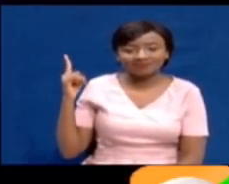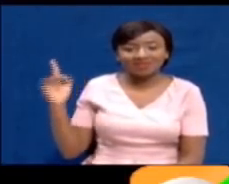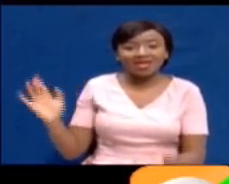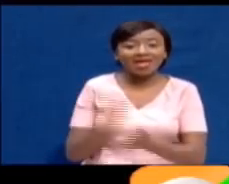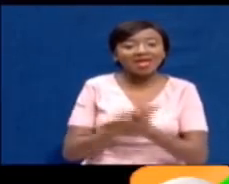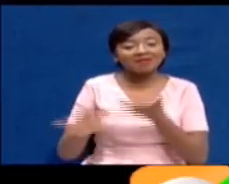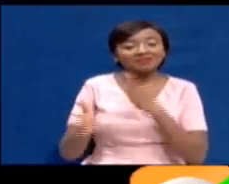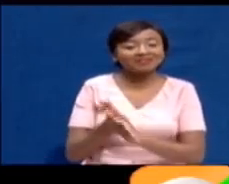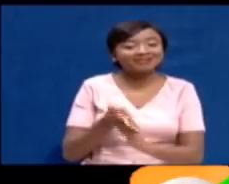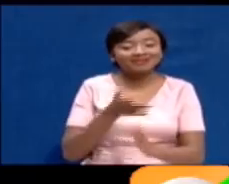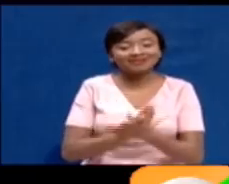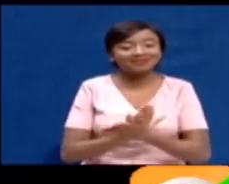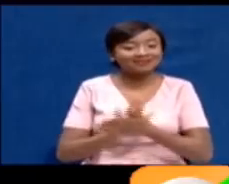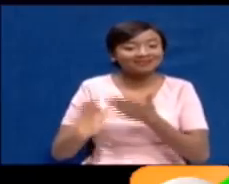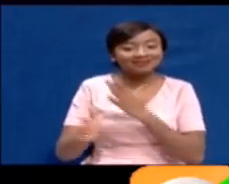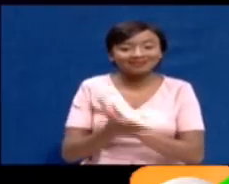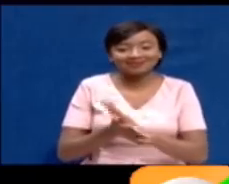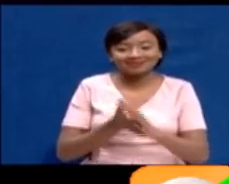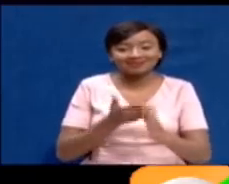They are empty.